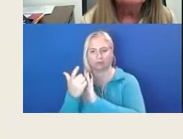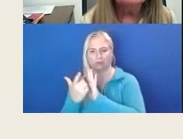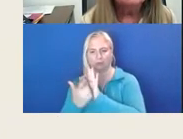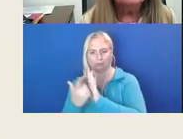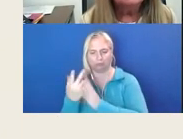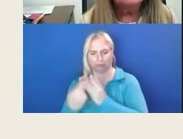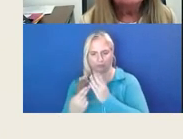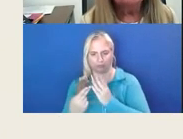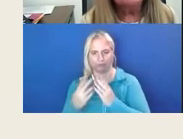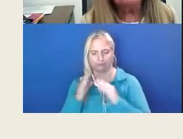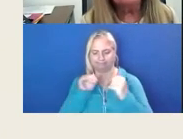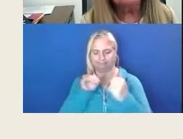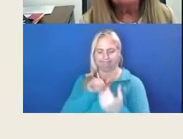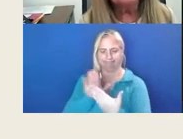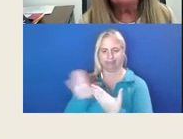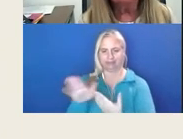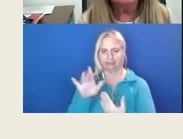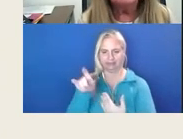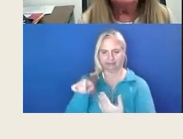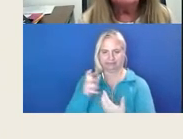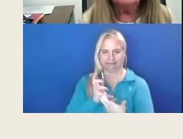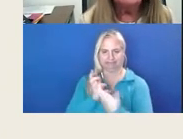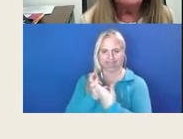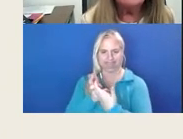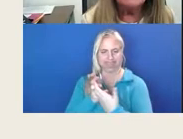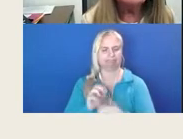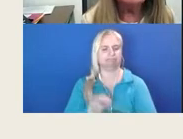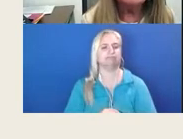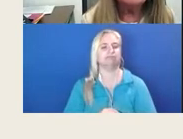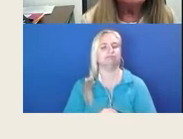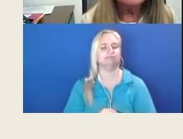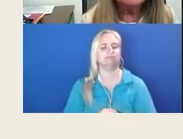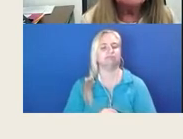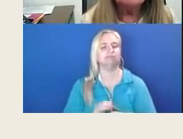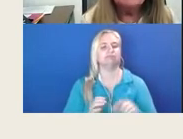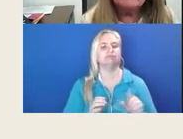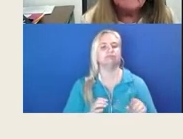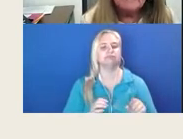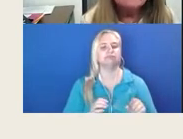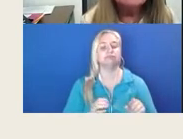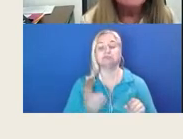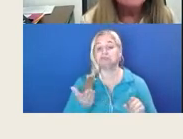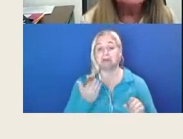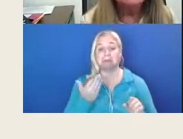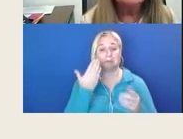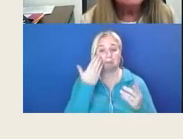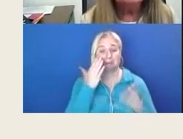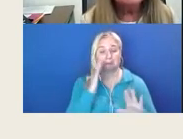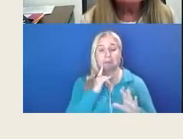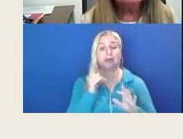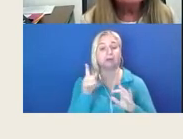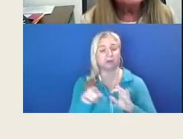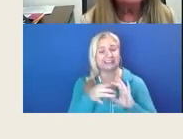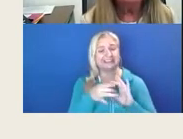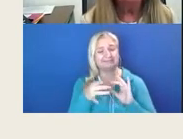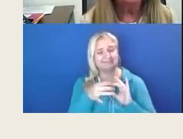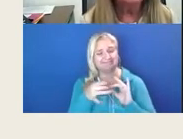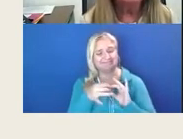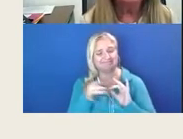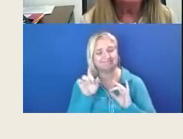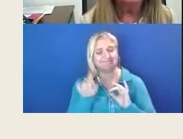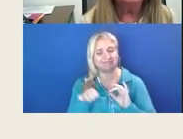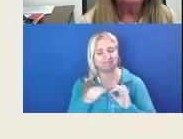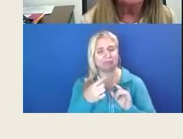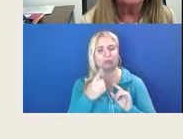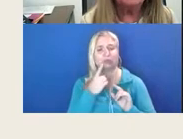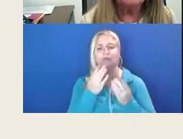Maybe something that you weren't as aware of, but I need to highlight, and that's the general